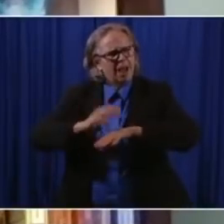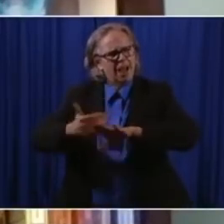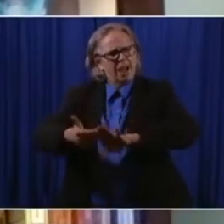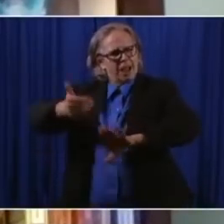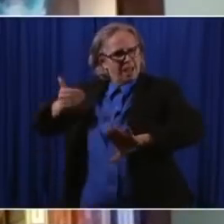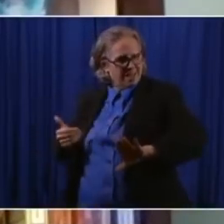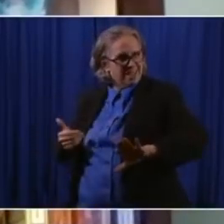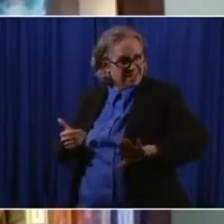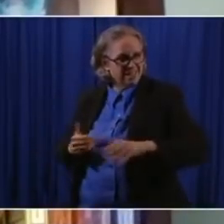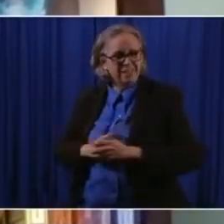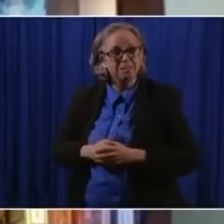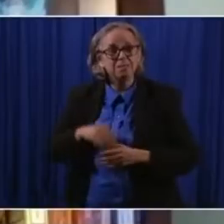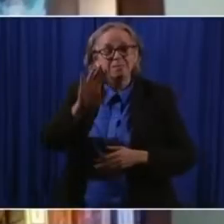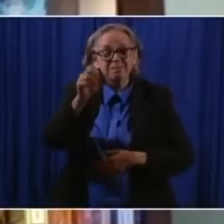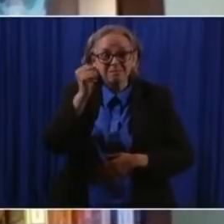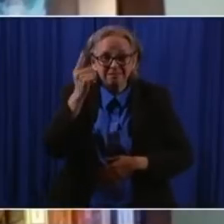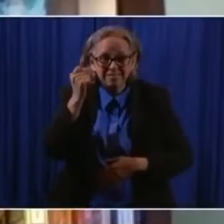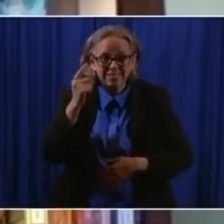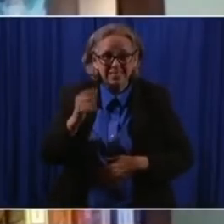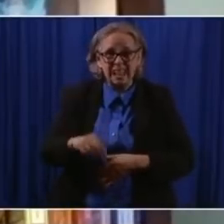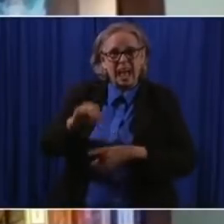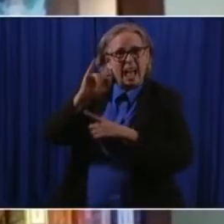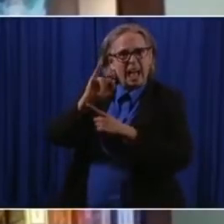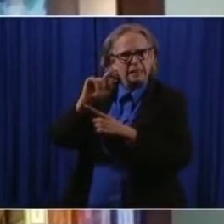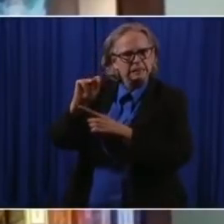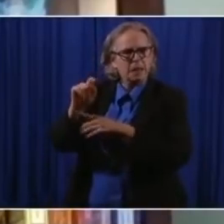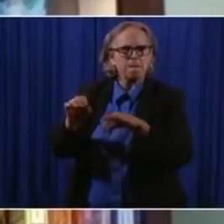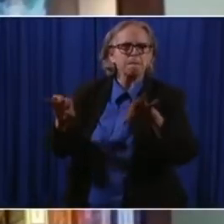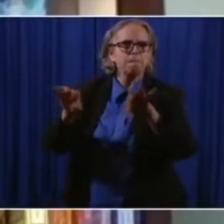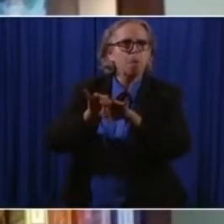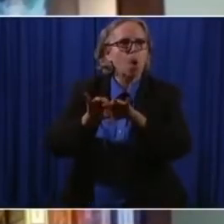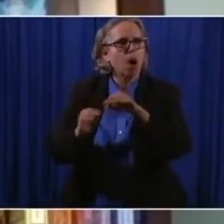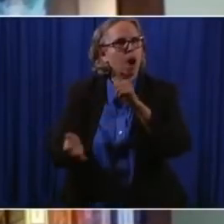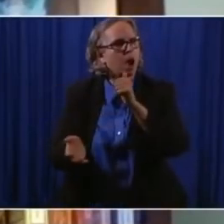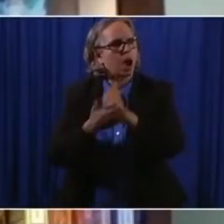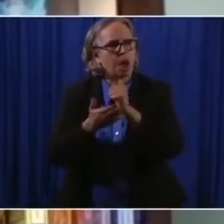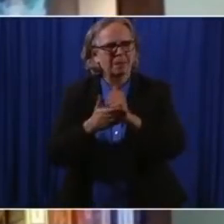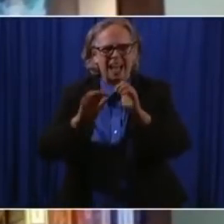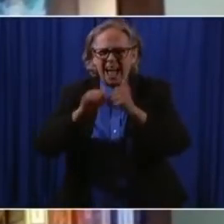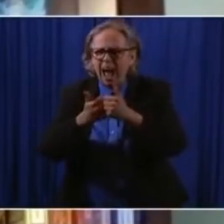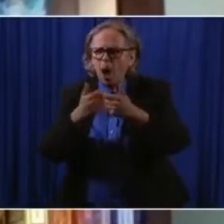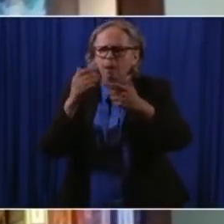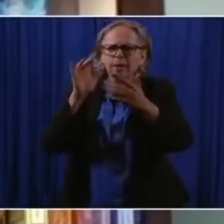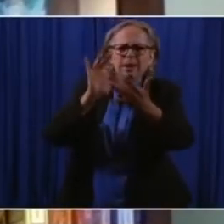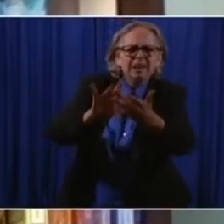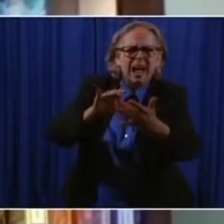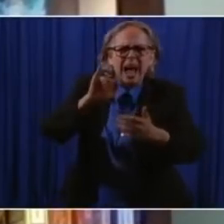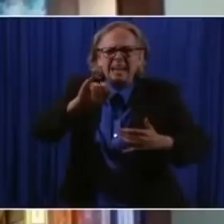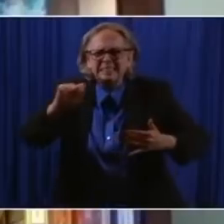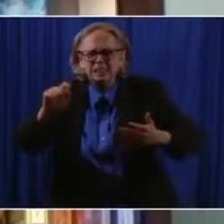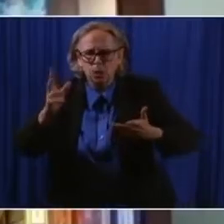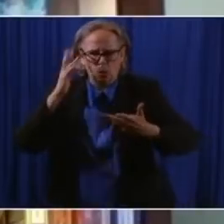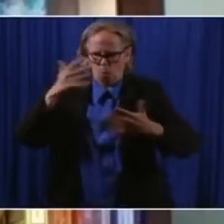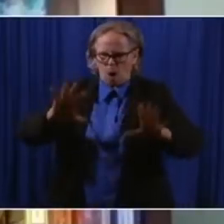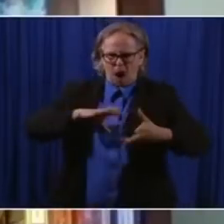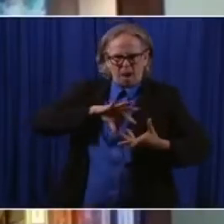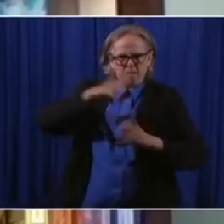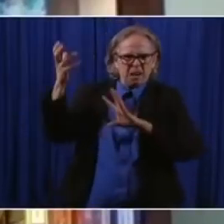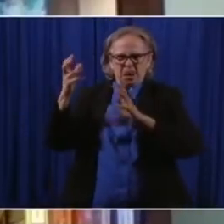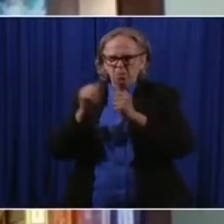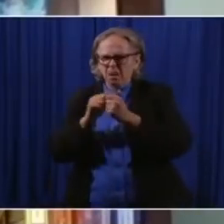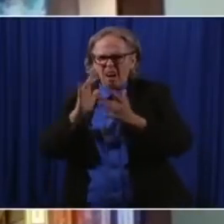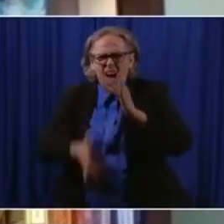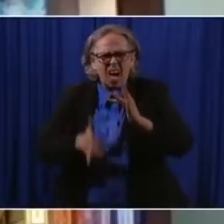most of the time our technology works, but the times when it doesn't work, we're going to need to know how to do that. Other things that you can